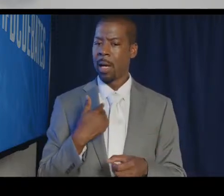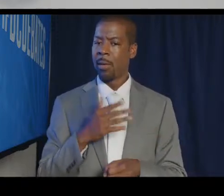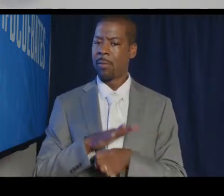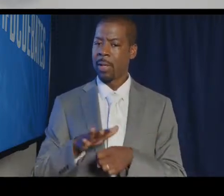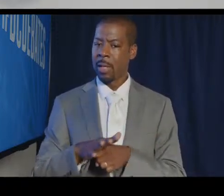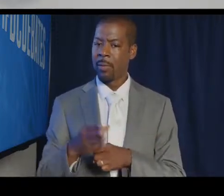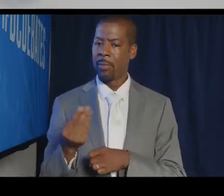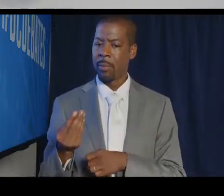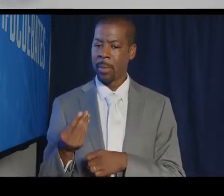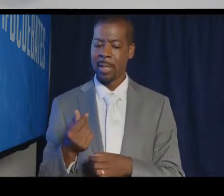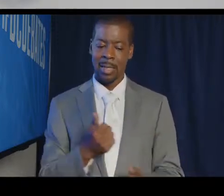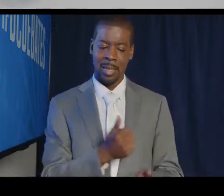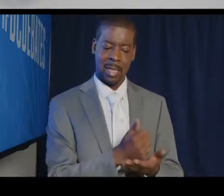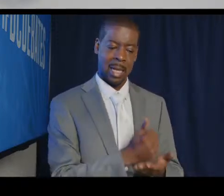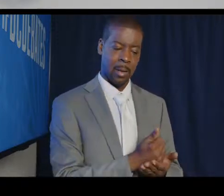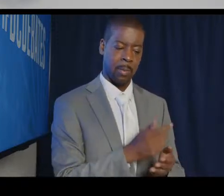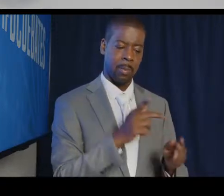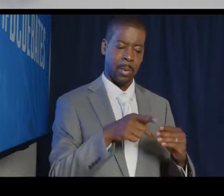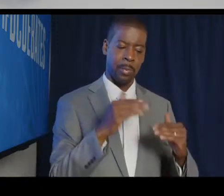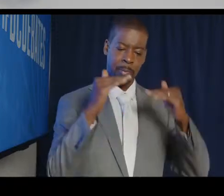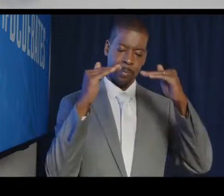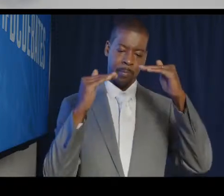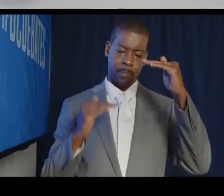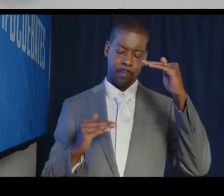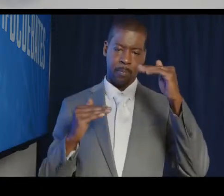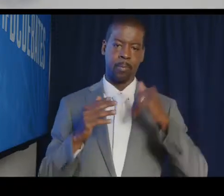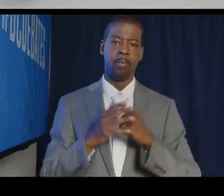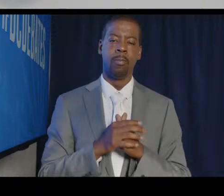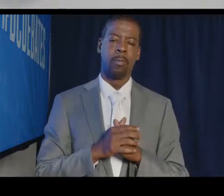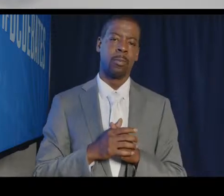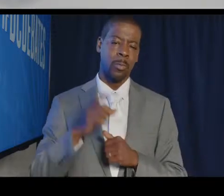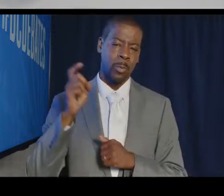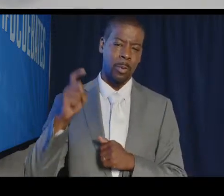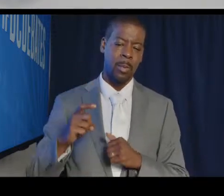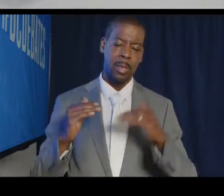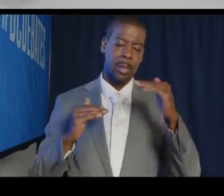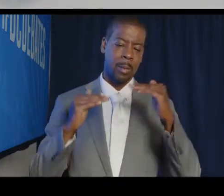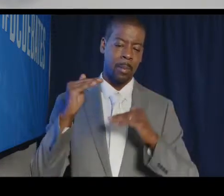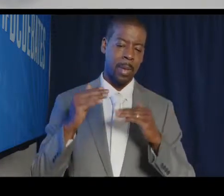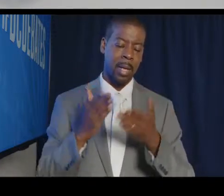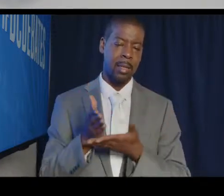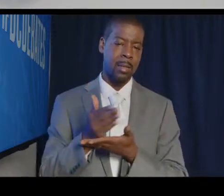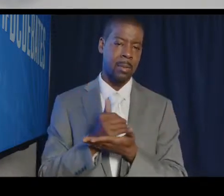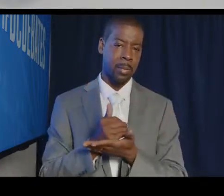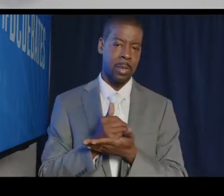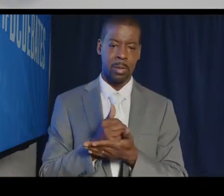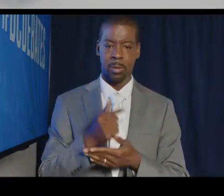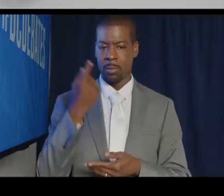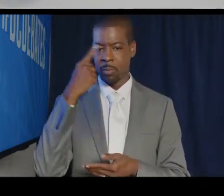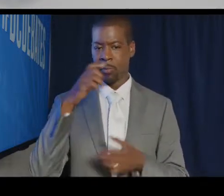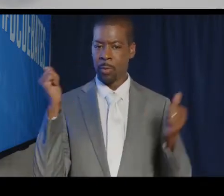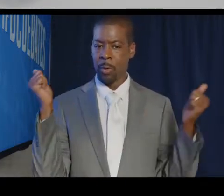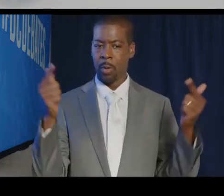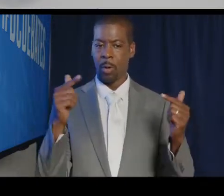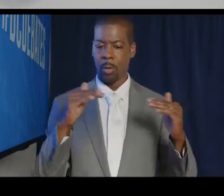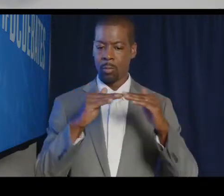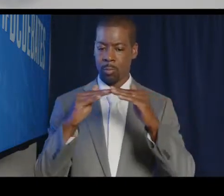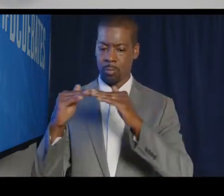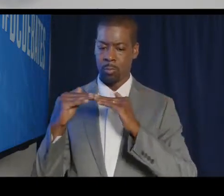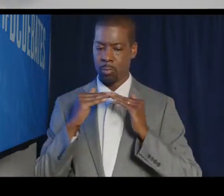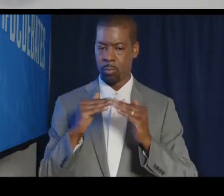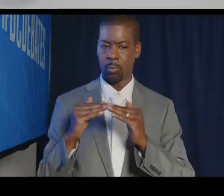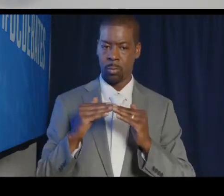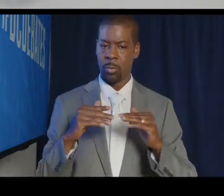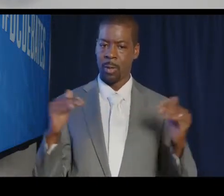for the people at the other ends of the spectrum. So we have to be able to balance the budget in a way that makes sure that everyone is equitably getting treated and